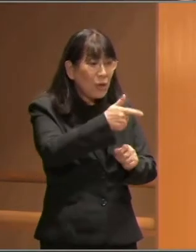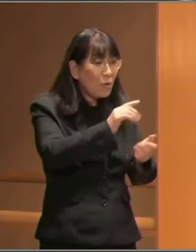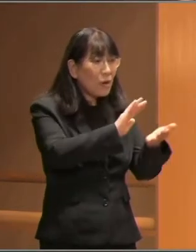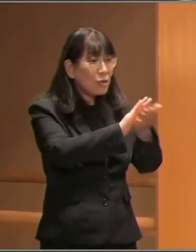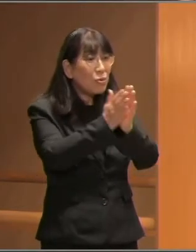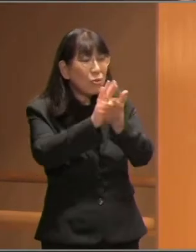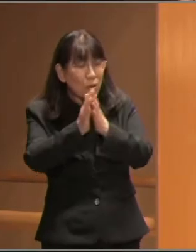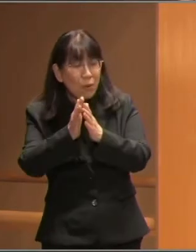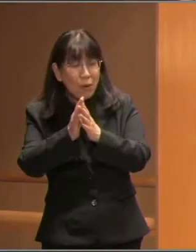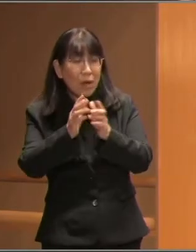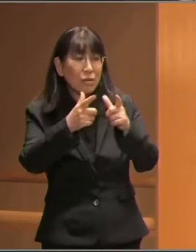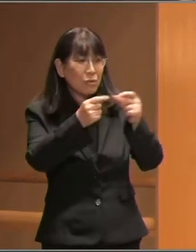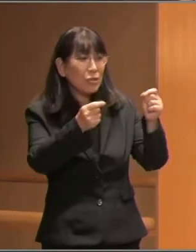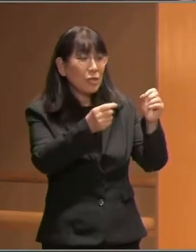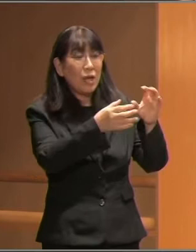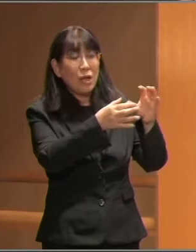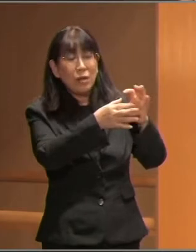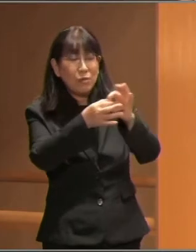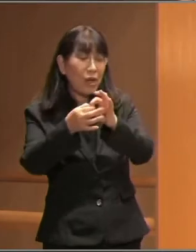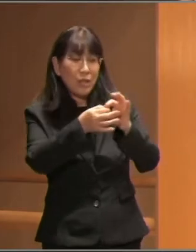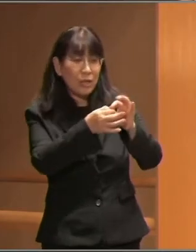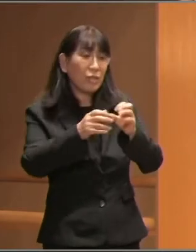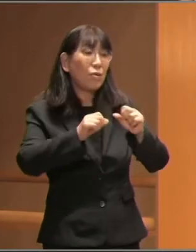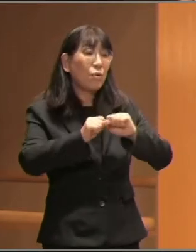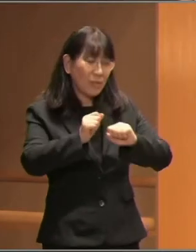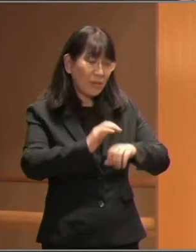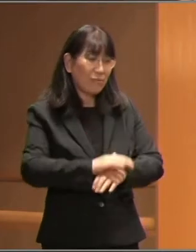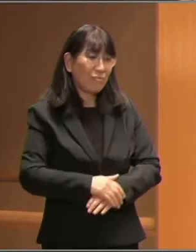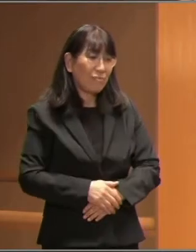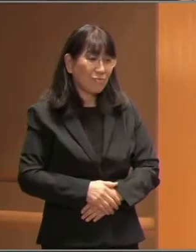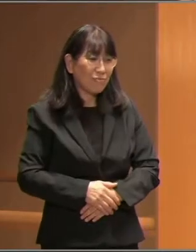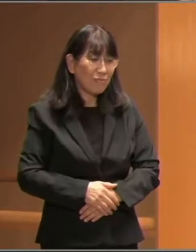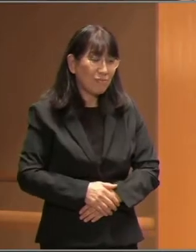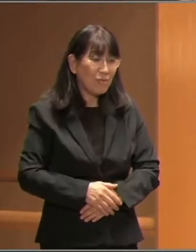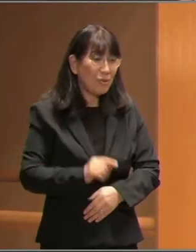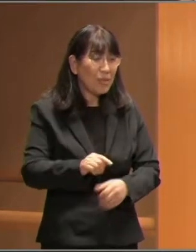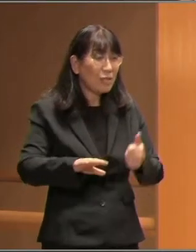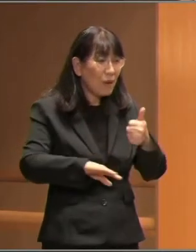were collaborating each other.